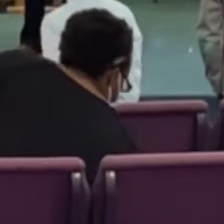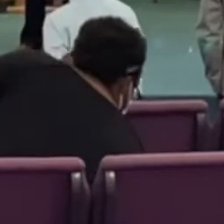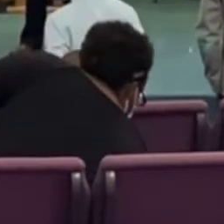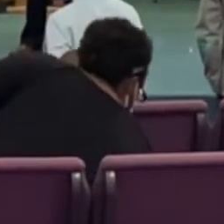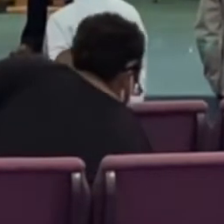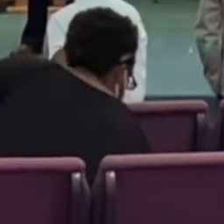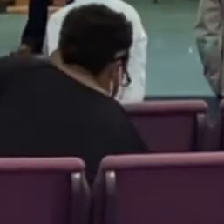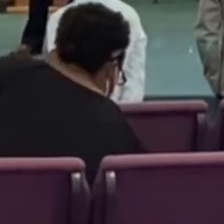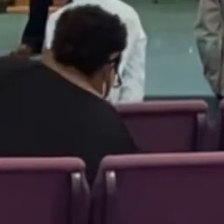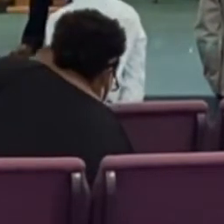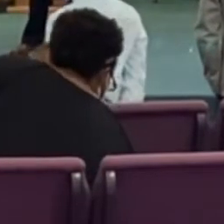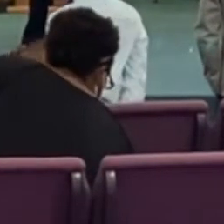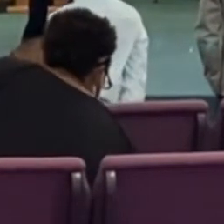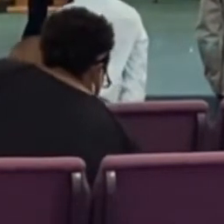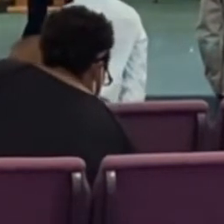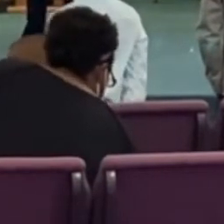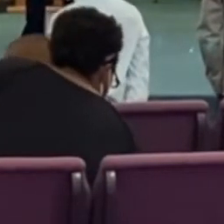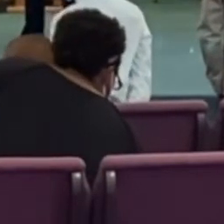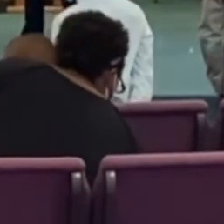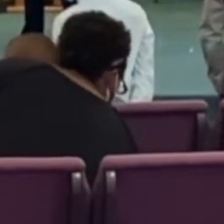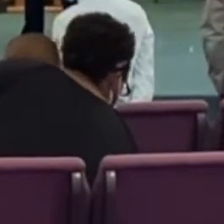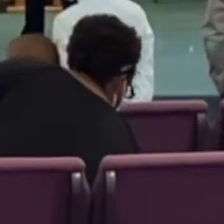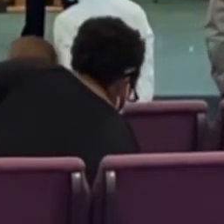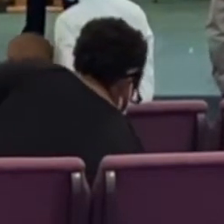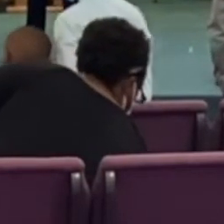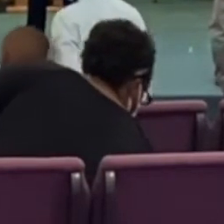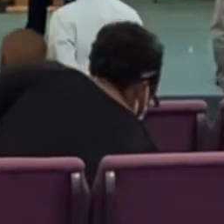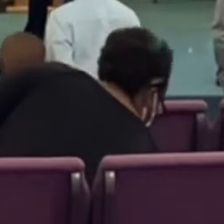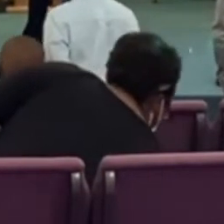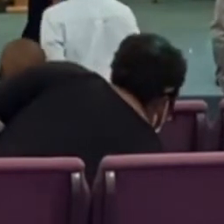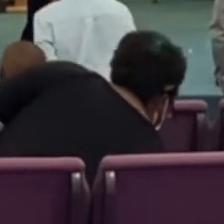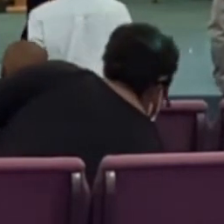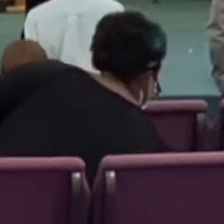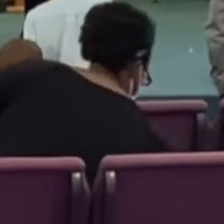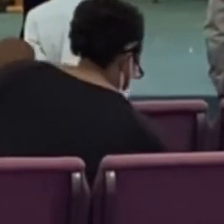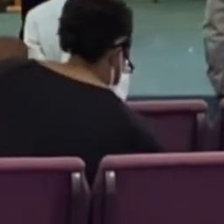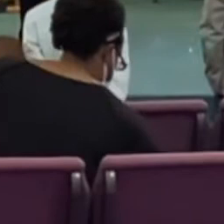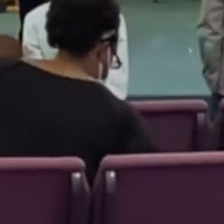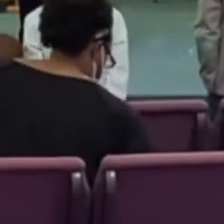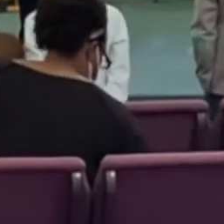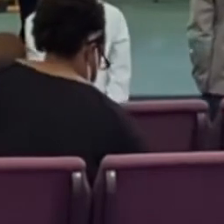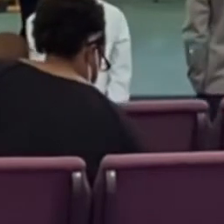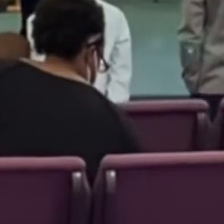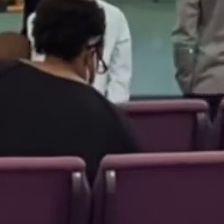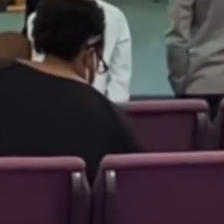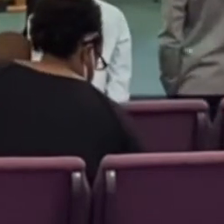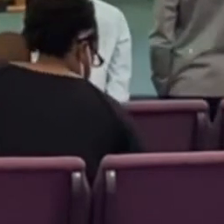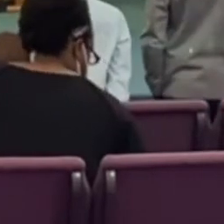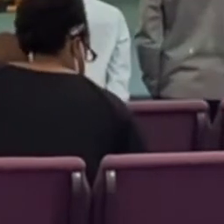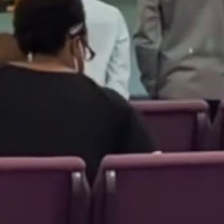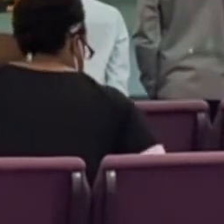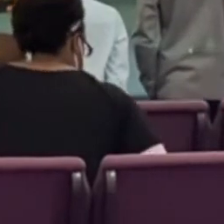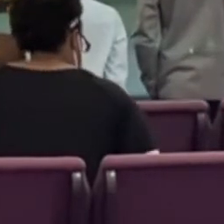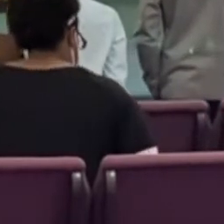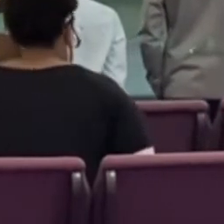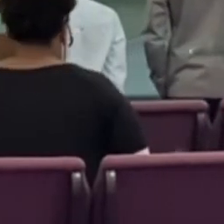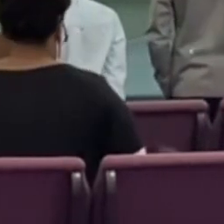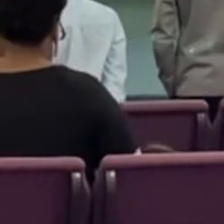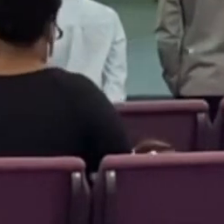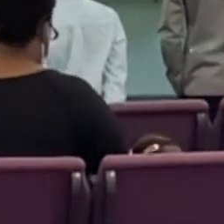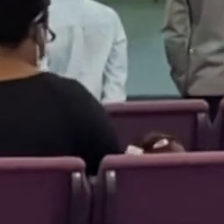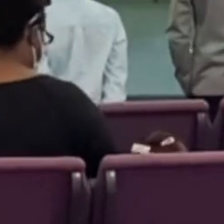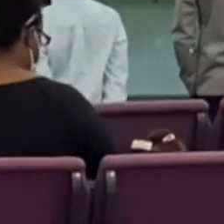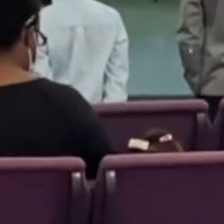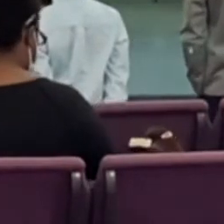chapter, Peter goes ahead and he's preaching and talking with them. And then it says, now, when they heard